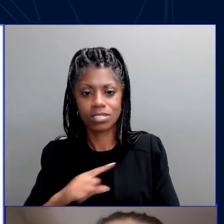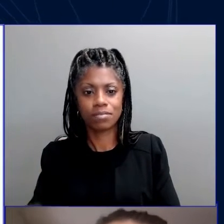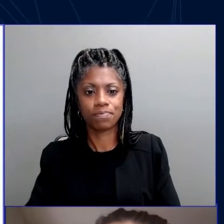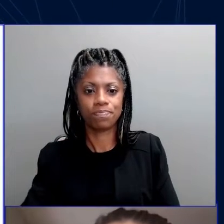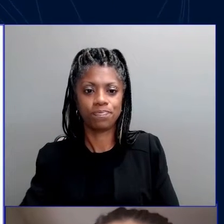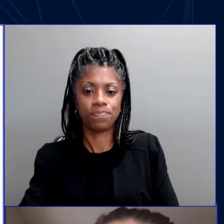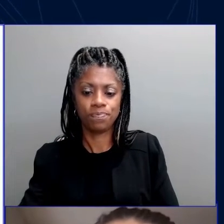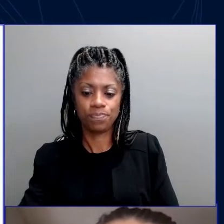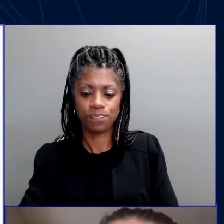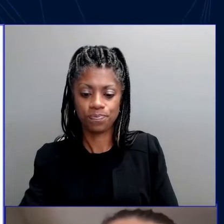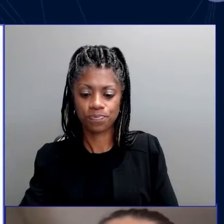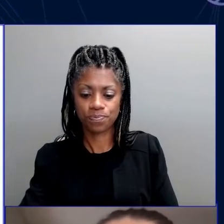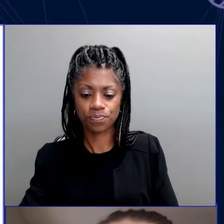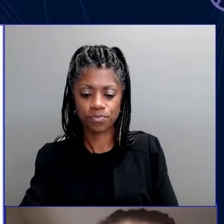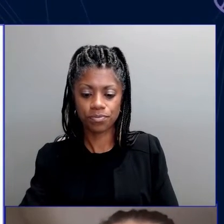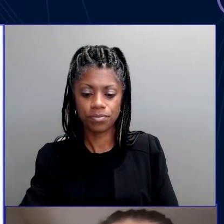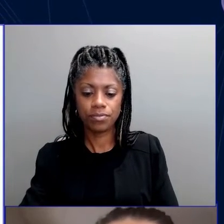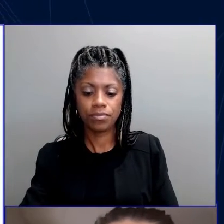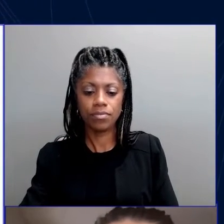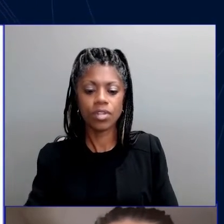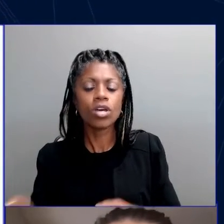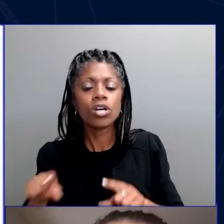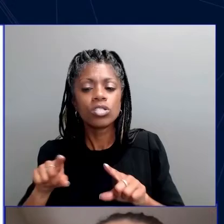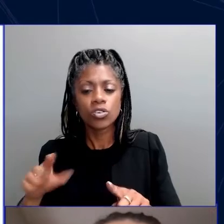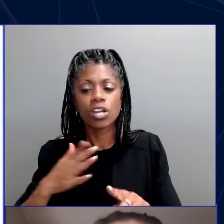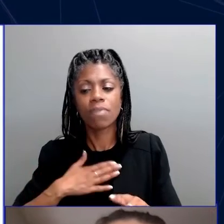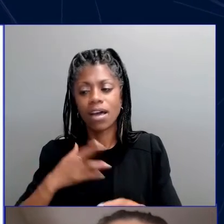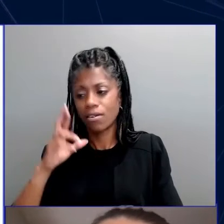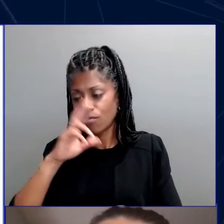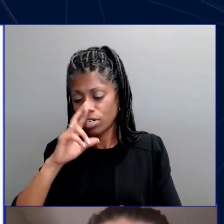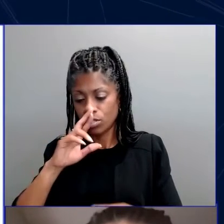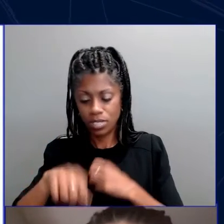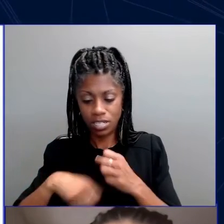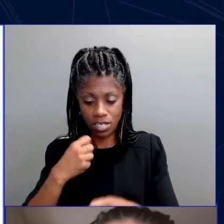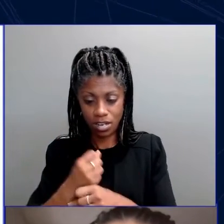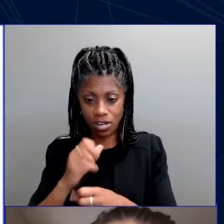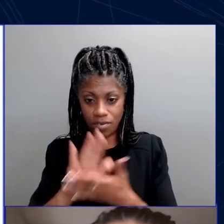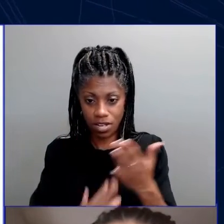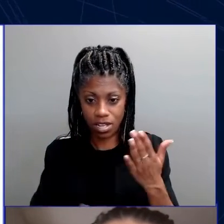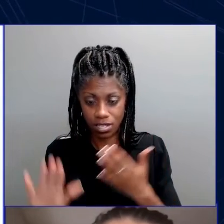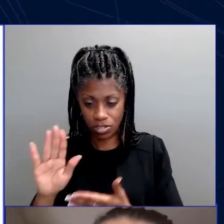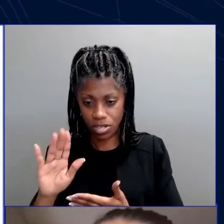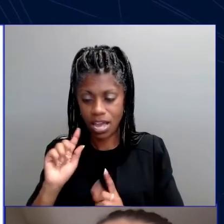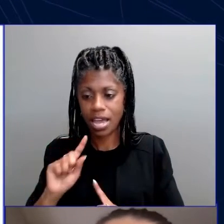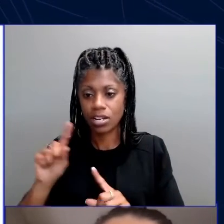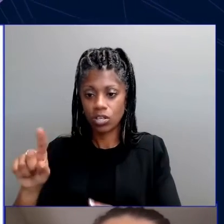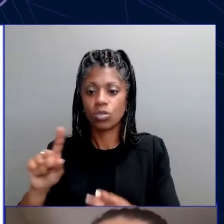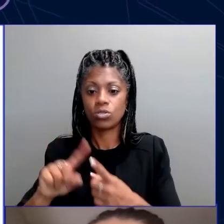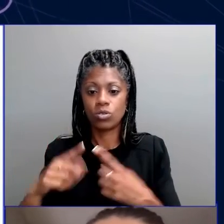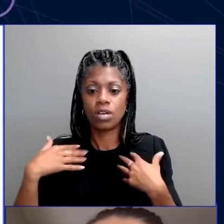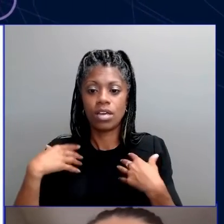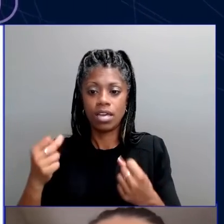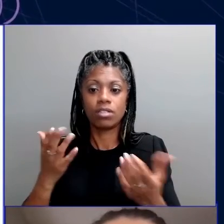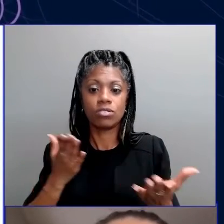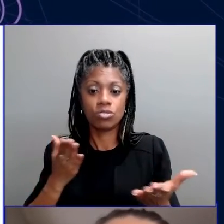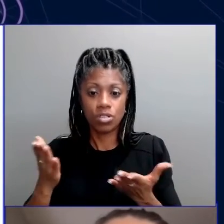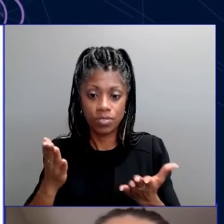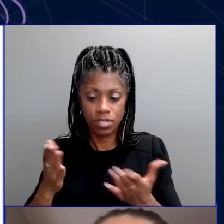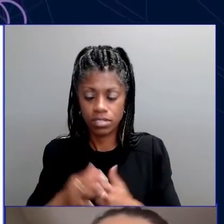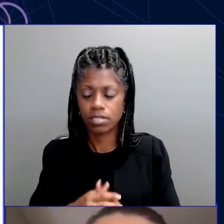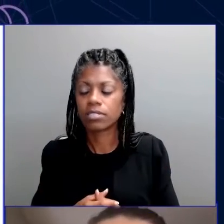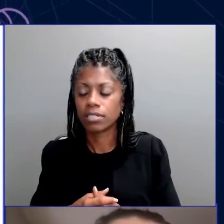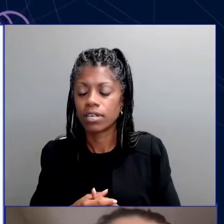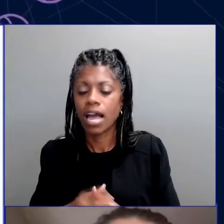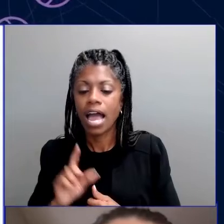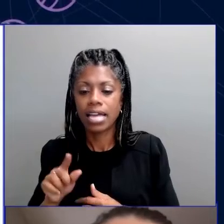year of college. I had gone to health services when my legs first stopped working. After explaining some of my symptoms, the